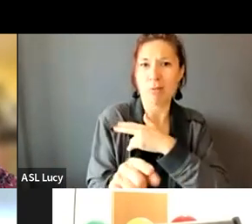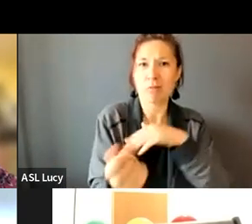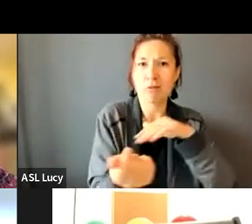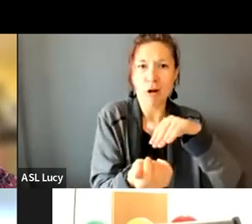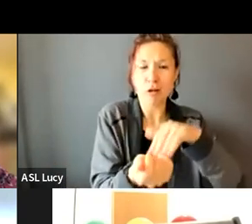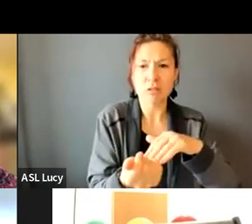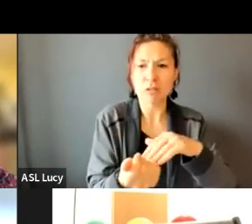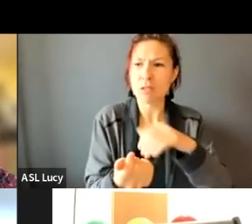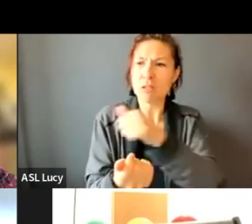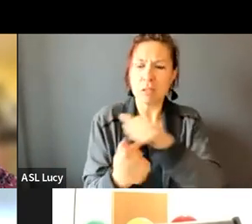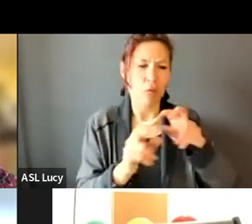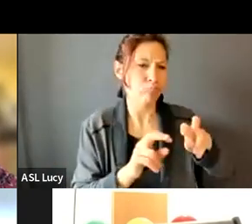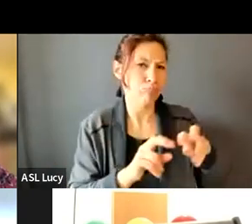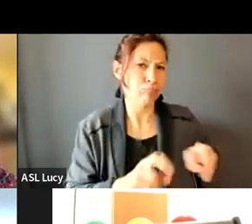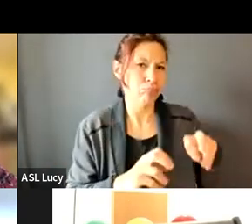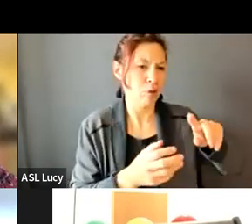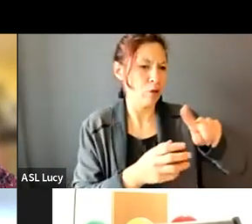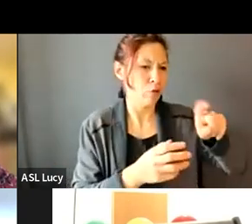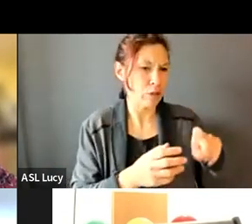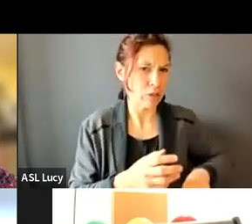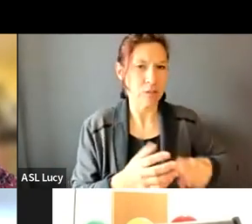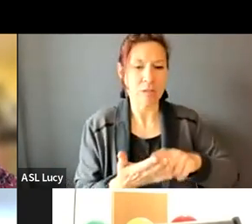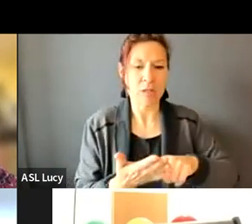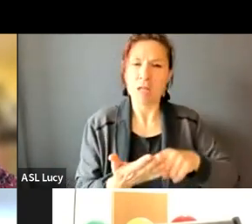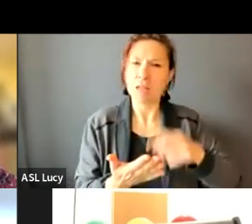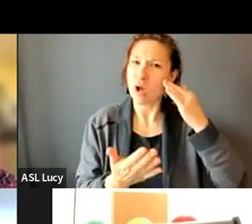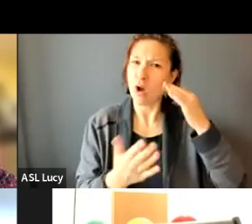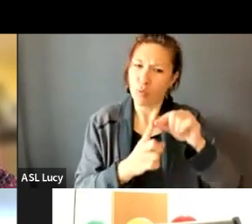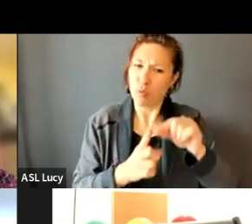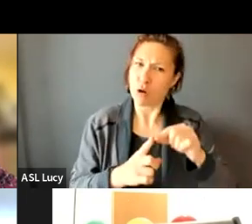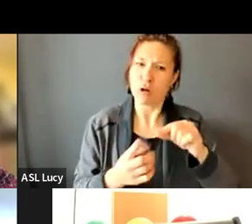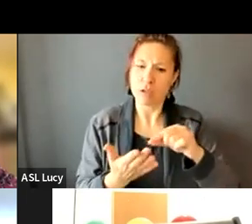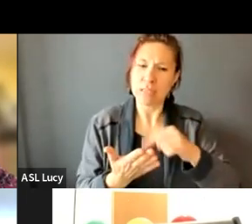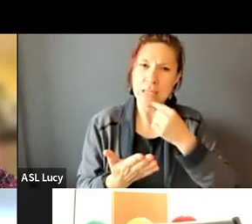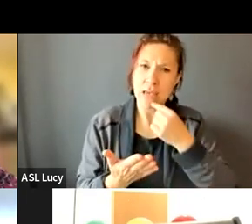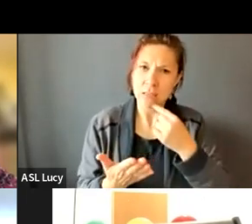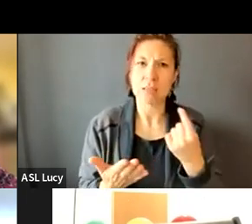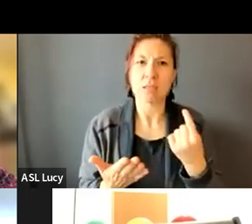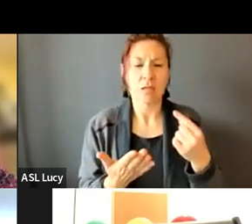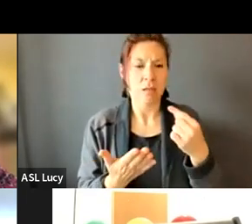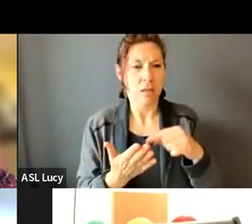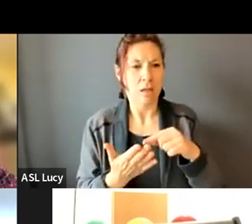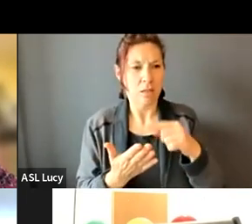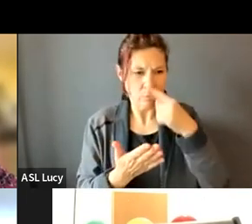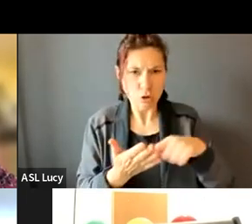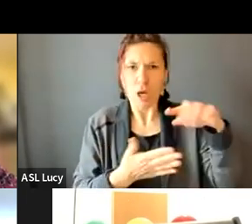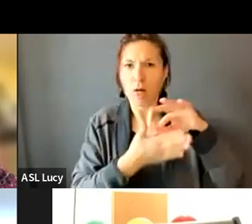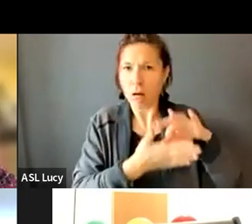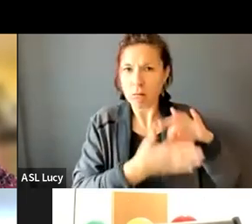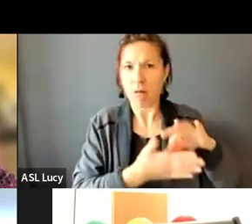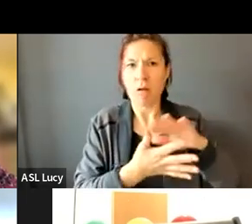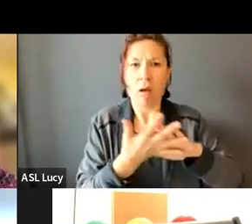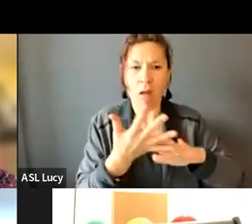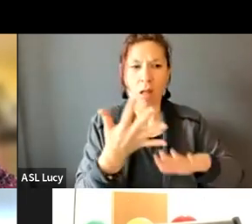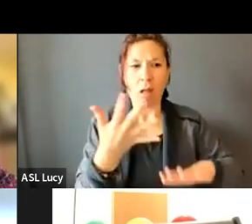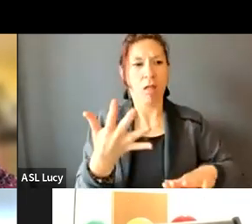questions so they see the wording they see the content of the questions and then for every question to be approved um for inclusion in